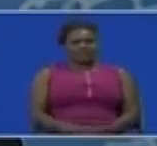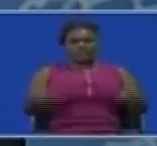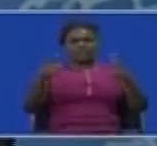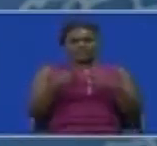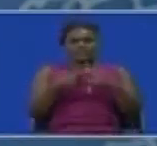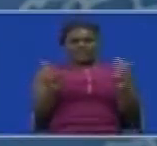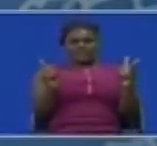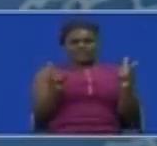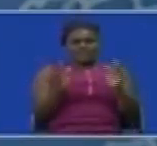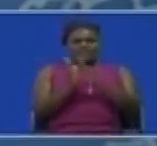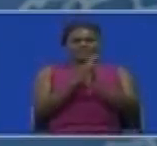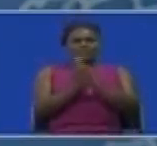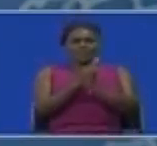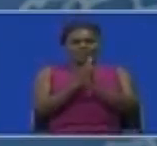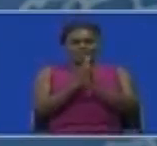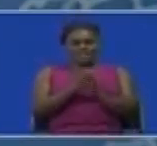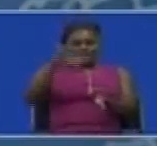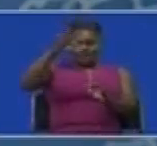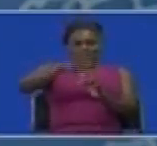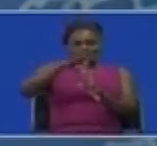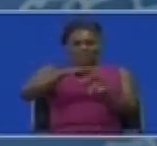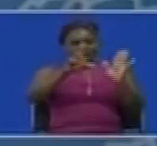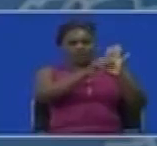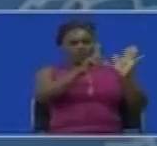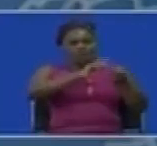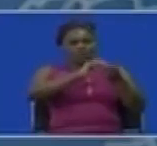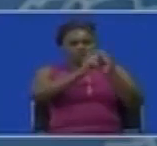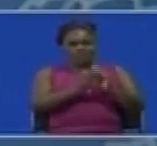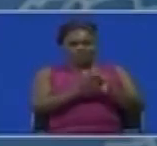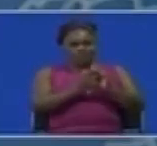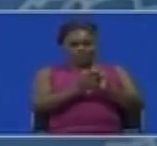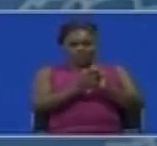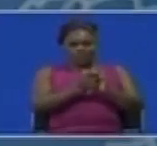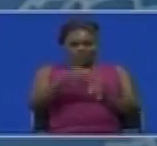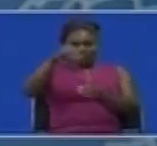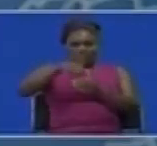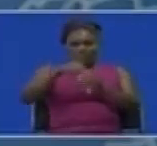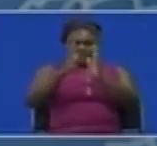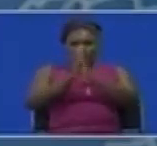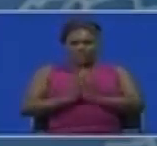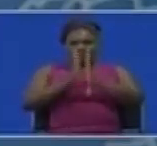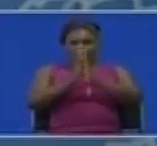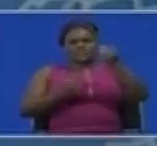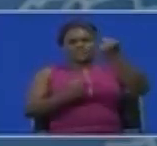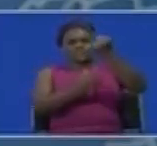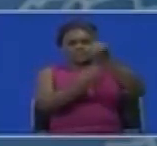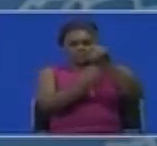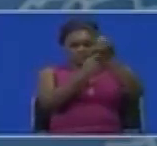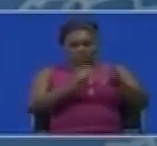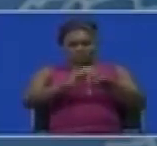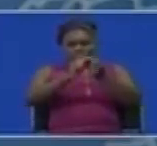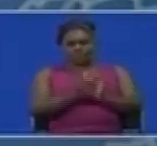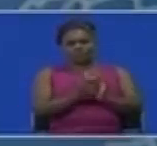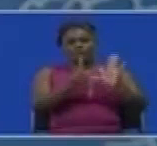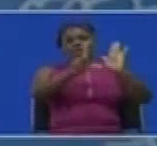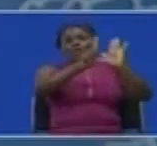Let's start off with that story around the Electoral Amendment Bill. And the interreligious groups have thrown their weight behind amending the